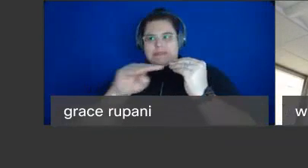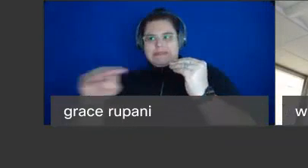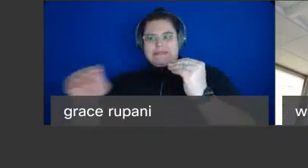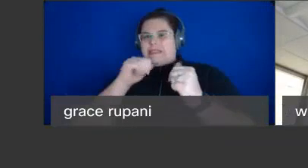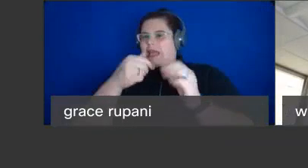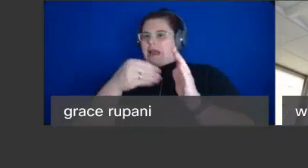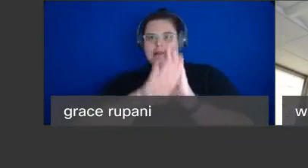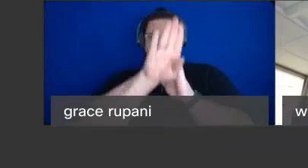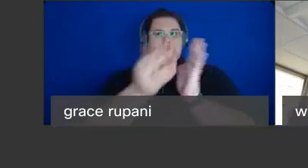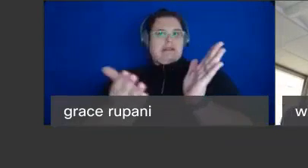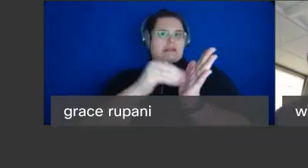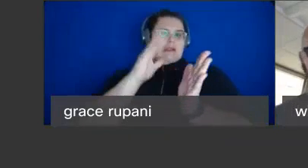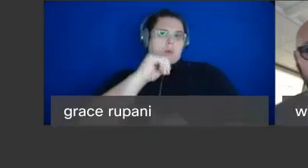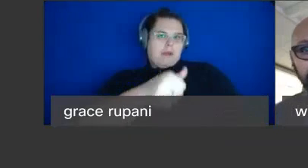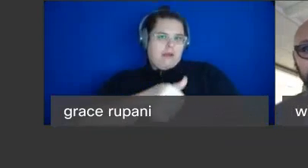And in terms of